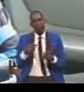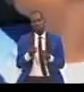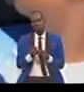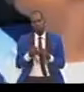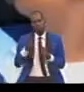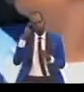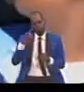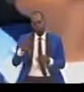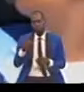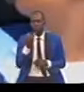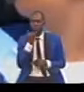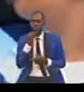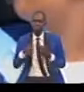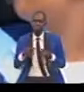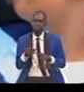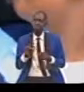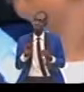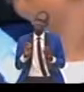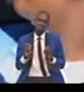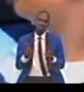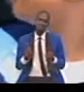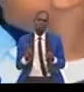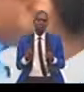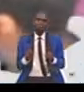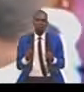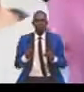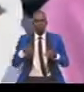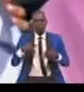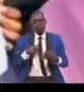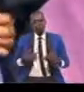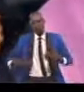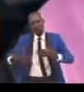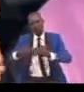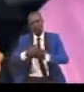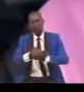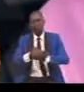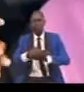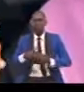company. It's okay, son. Give Mommy a hug.